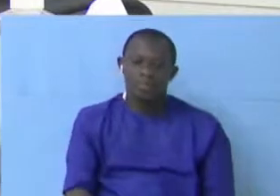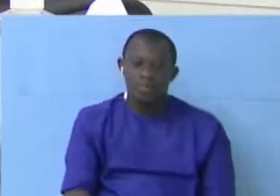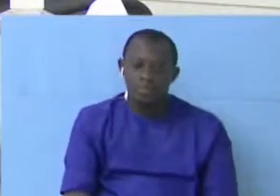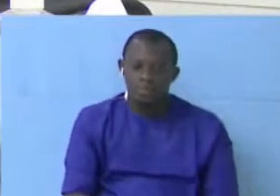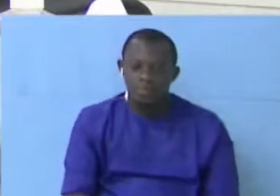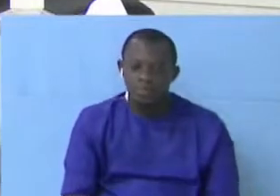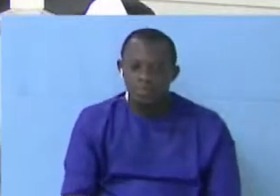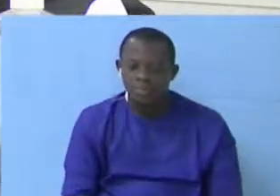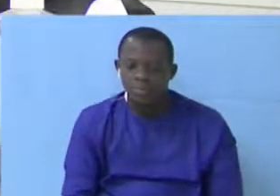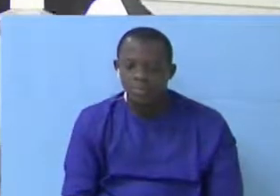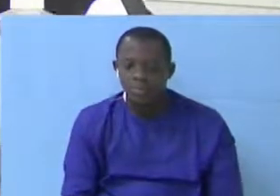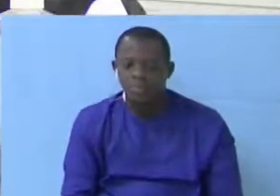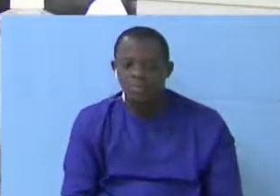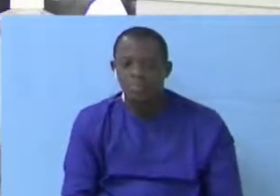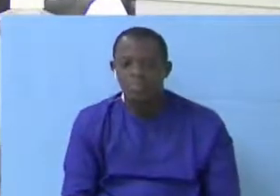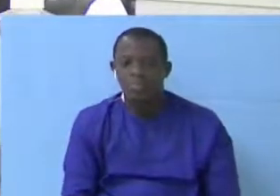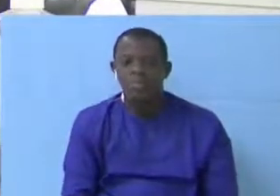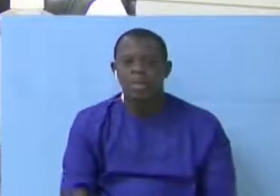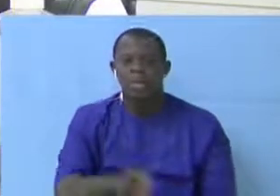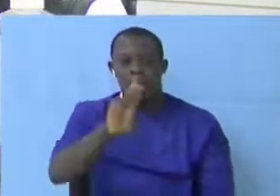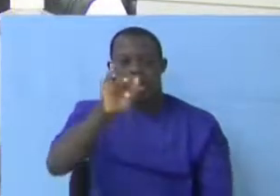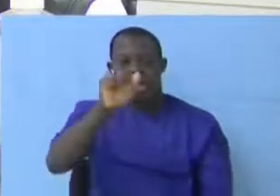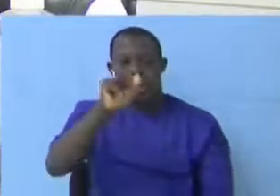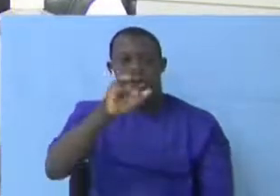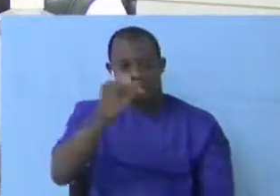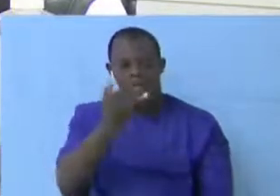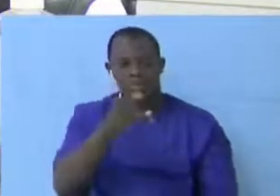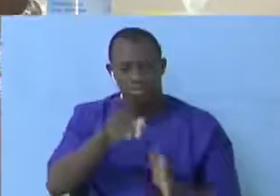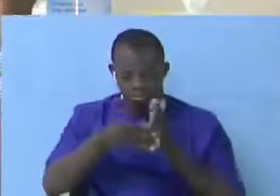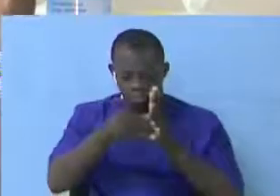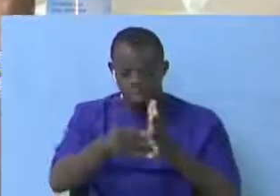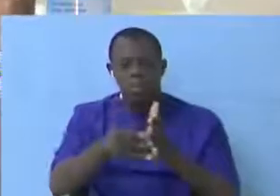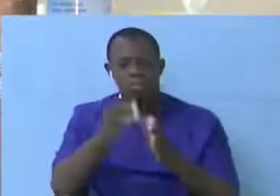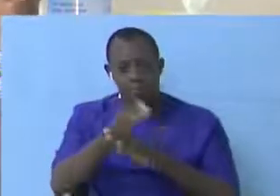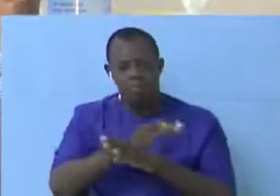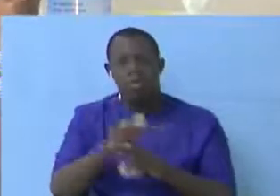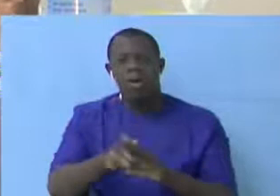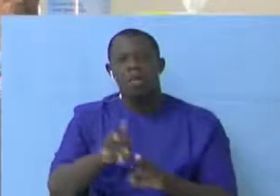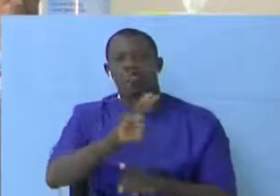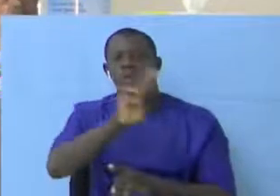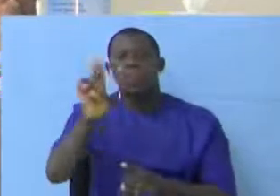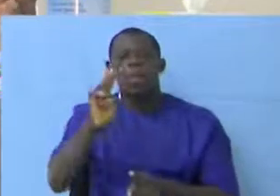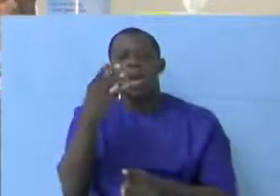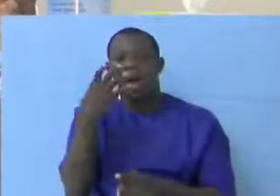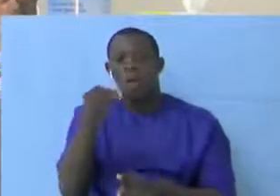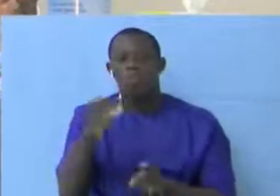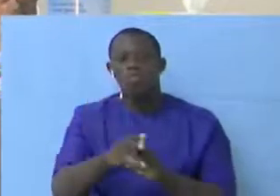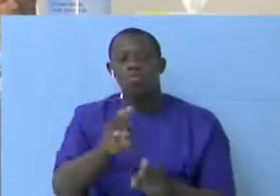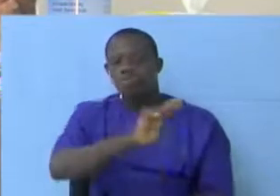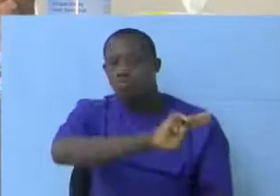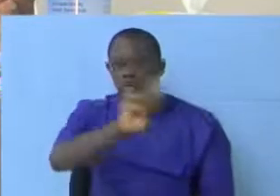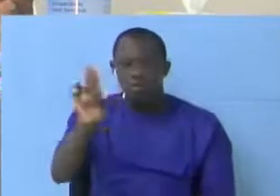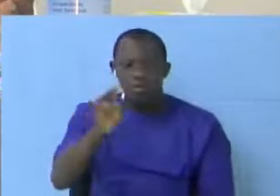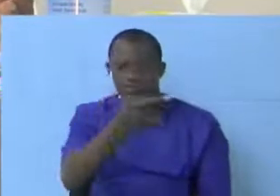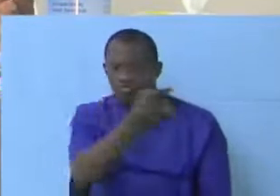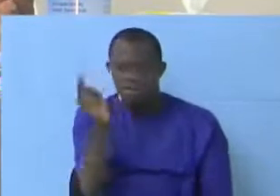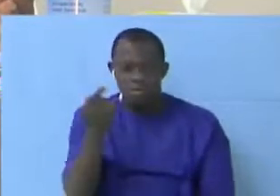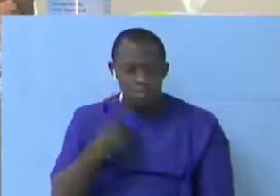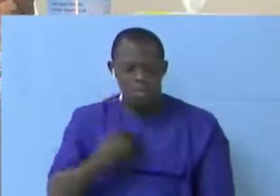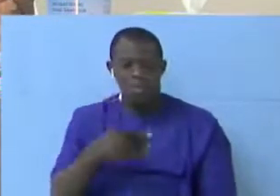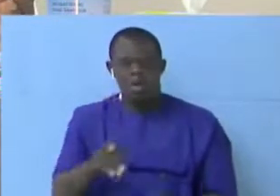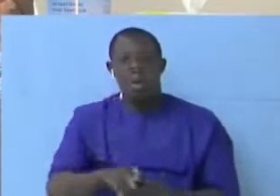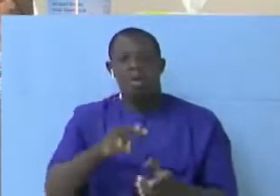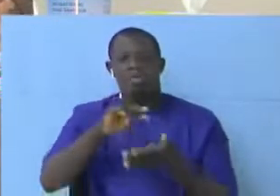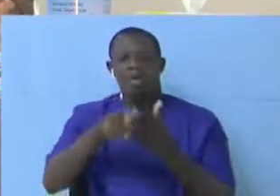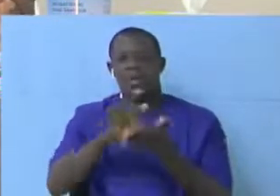ko kaye. At the forefront, yes. And no matter how you look at it, none of you was clean. Anu